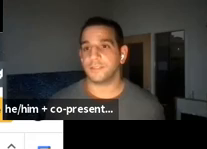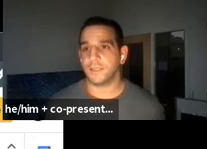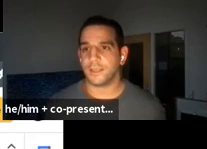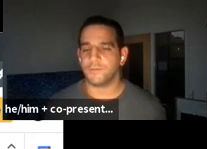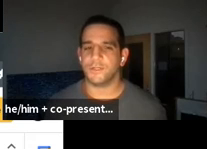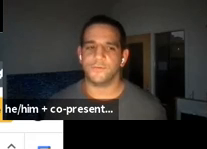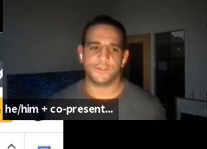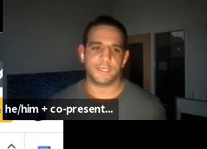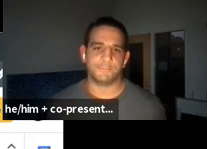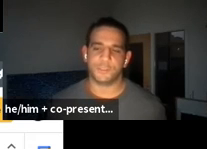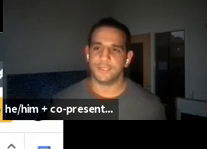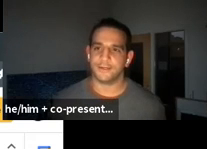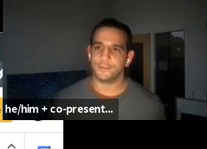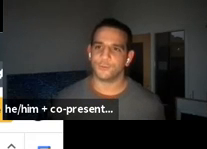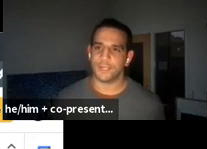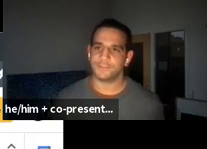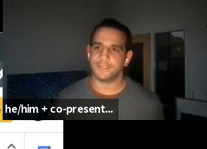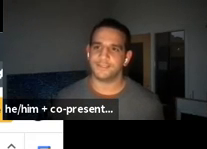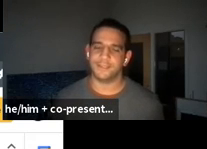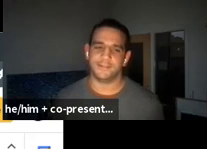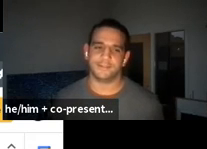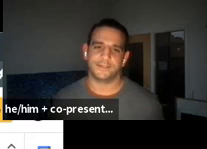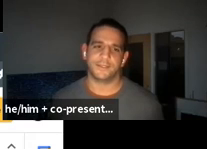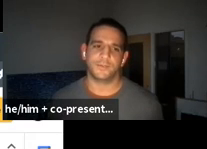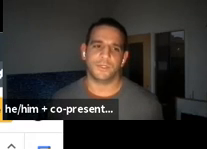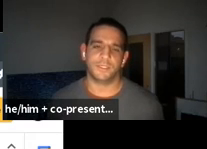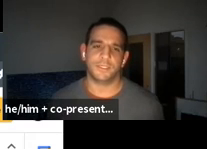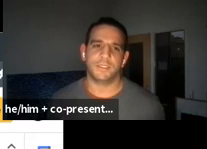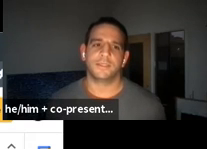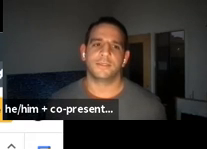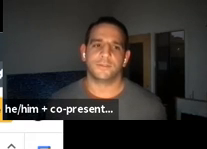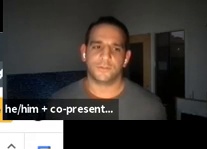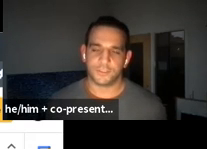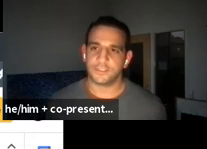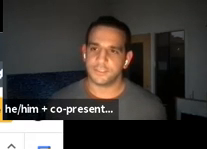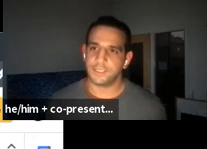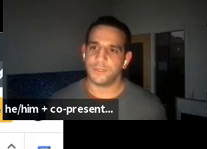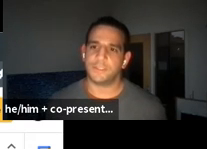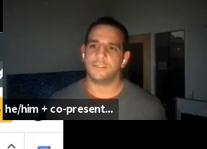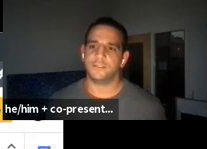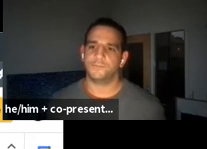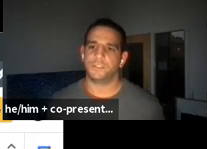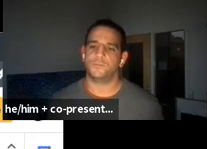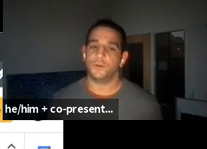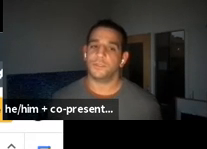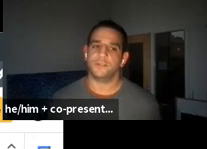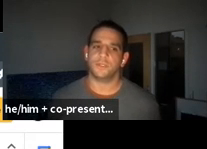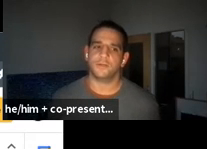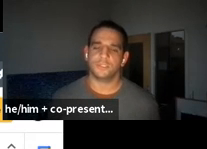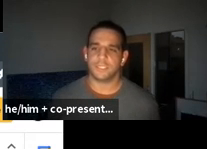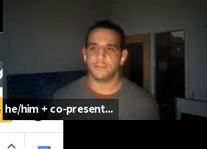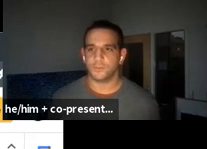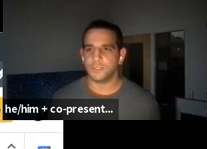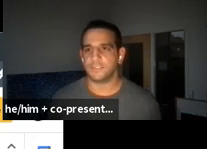Just wanted to thank everybody for their time. Sorry, I got a little cramped at the end, but just as a takeaway message, we hope that